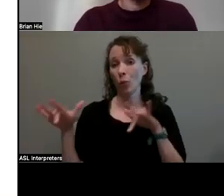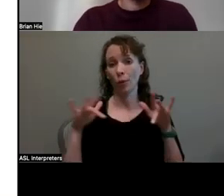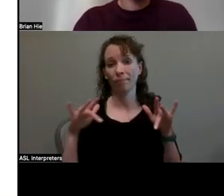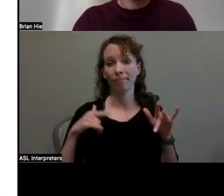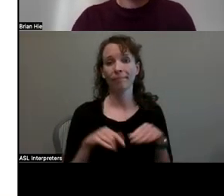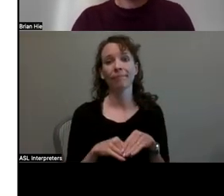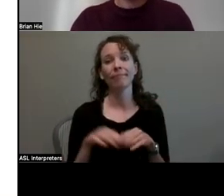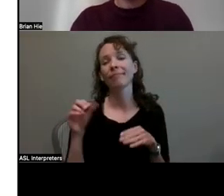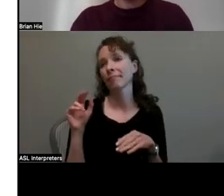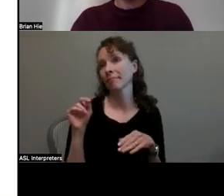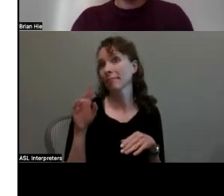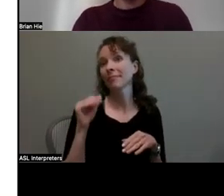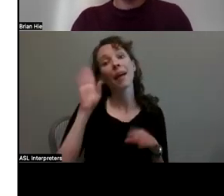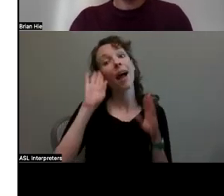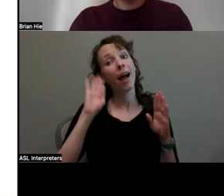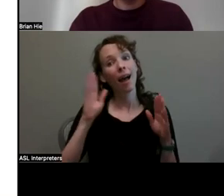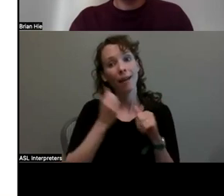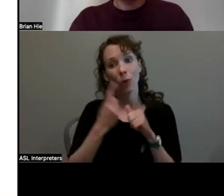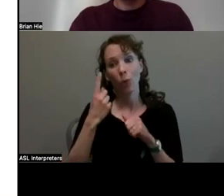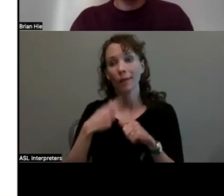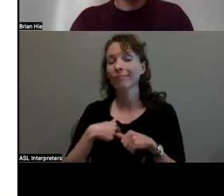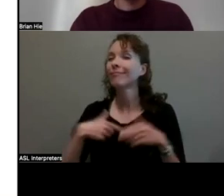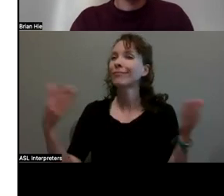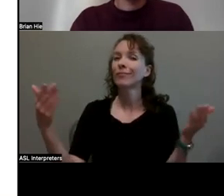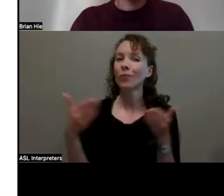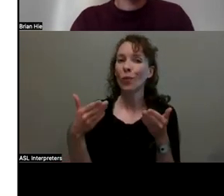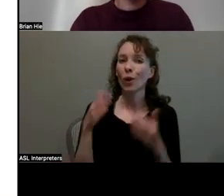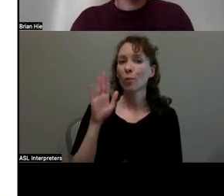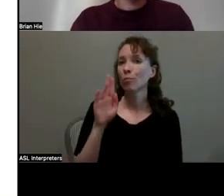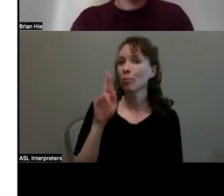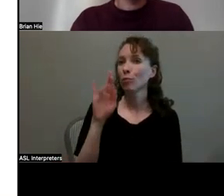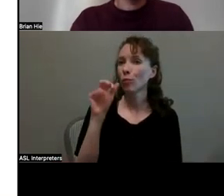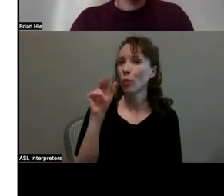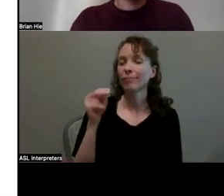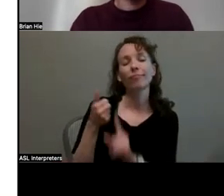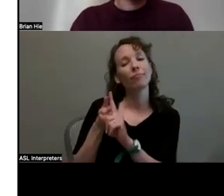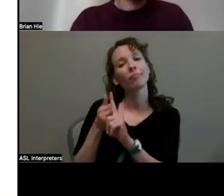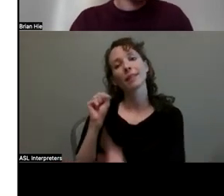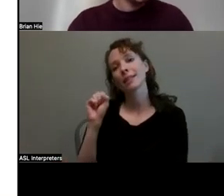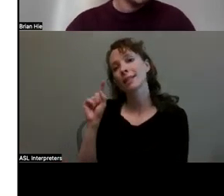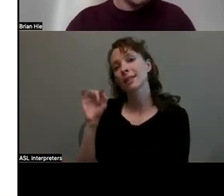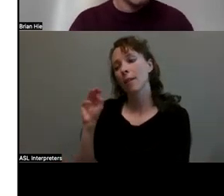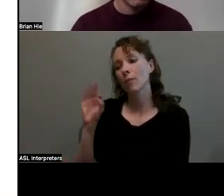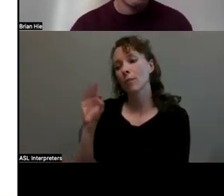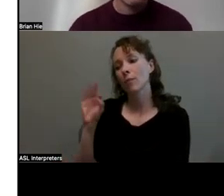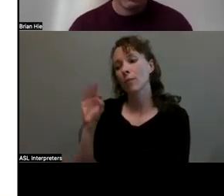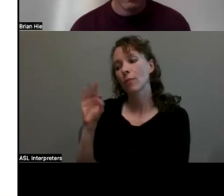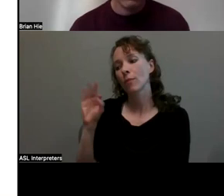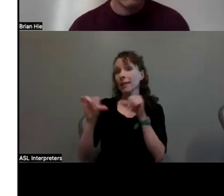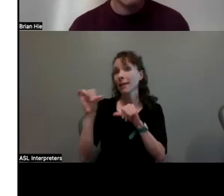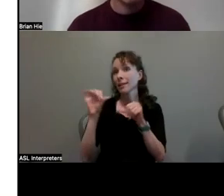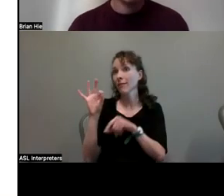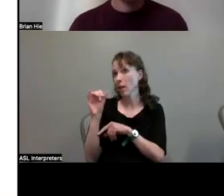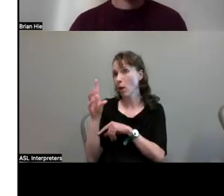Hi, everyone. Please join me in welcoming Brian, who is currently a Stanford Science Fellow in the Stanford University School